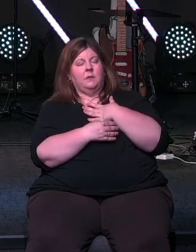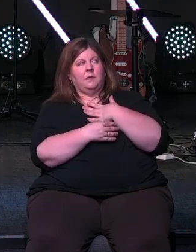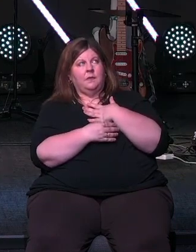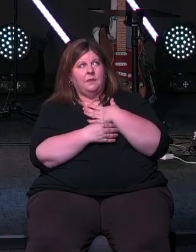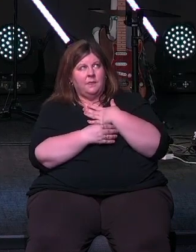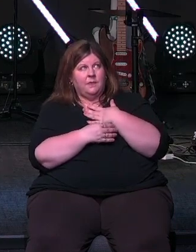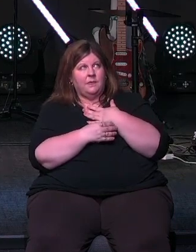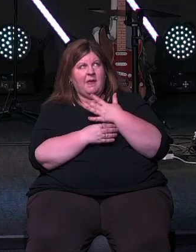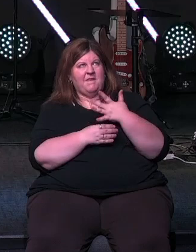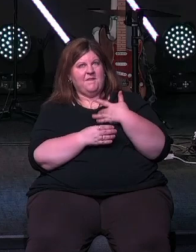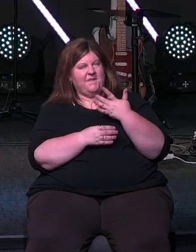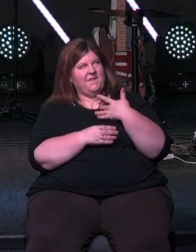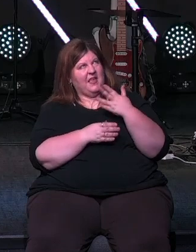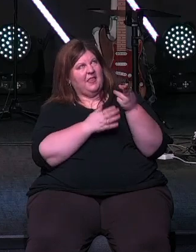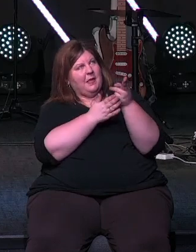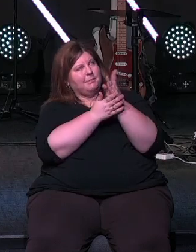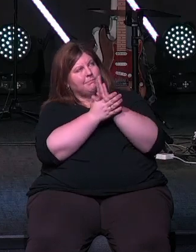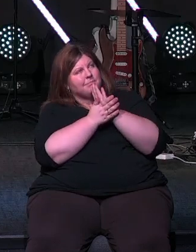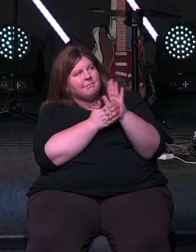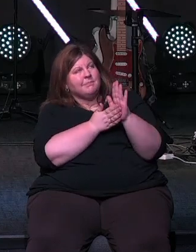Our Father in heaven,